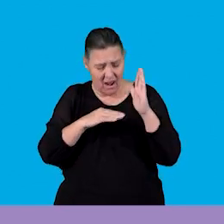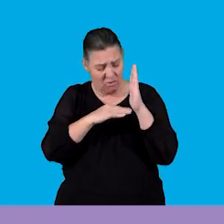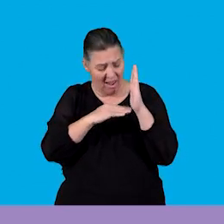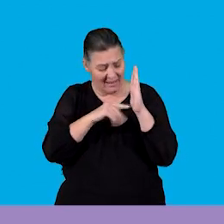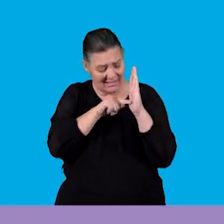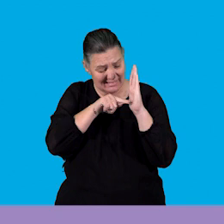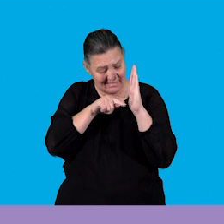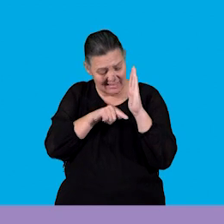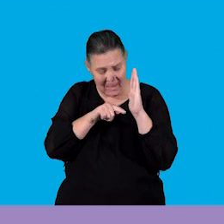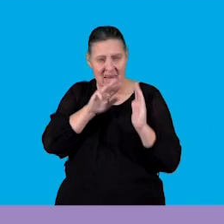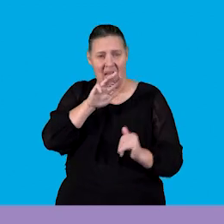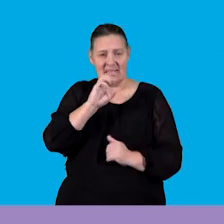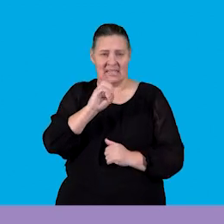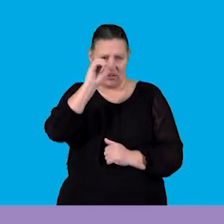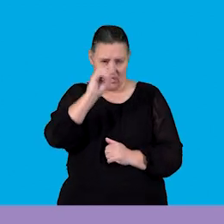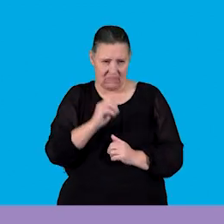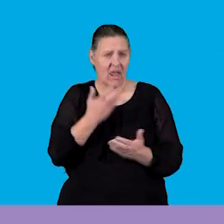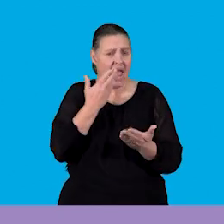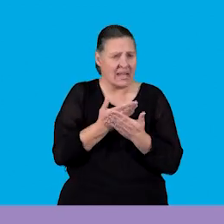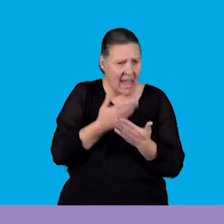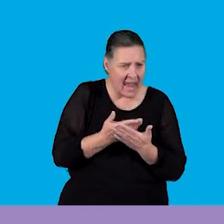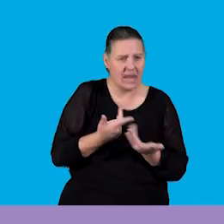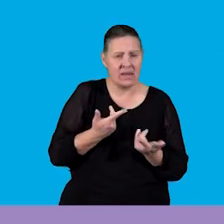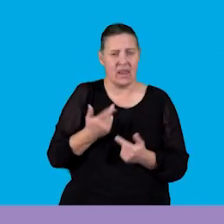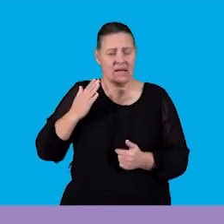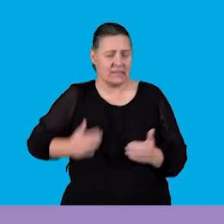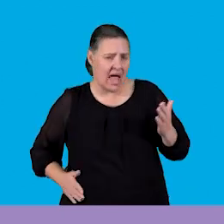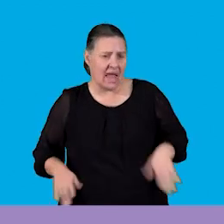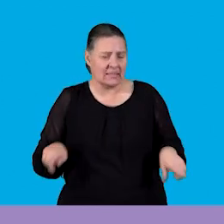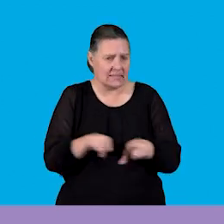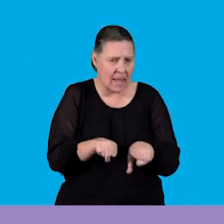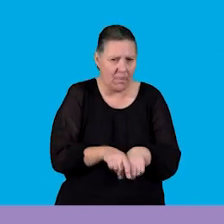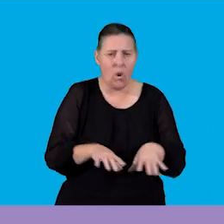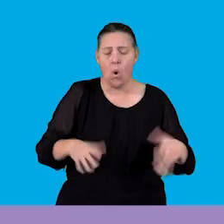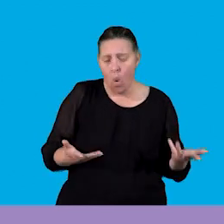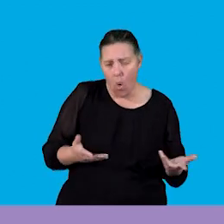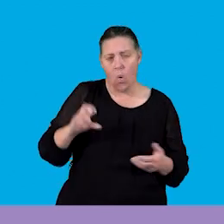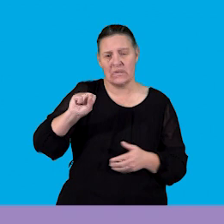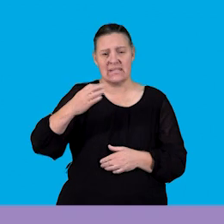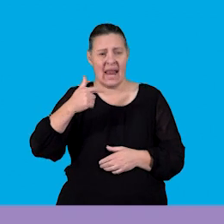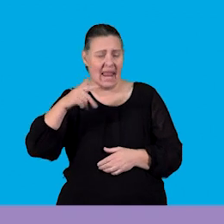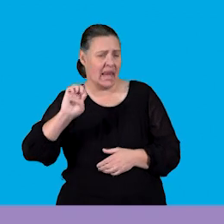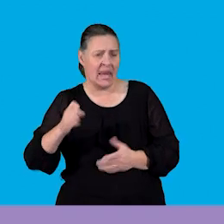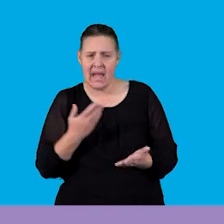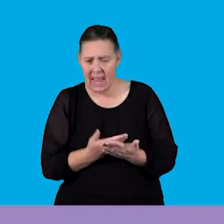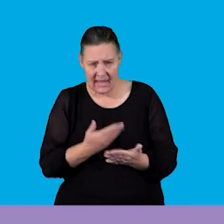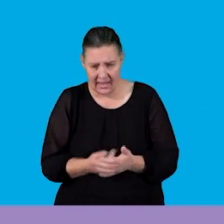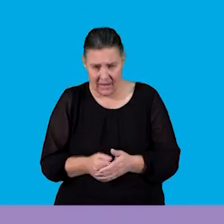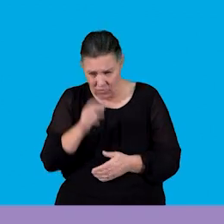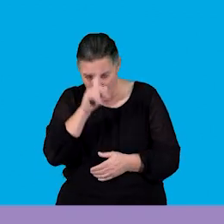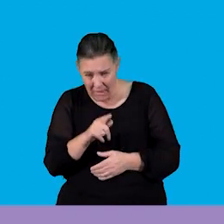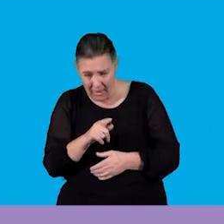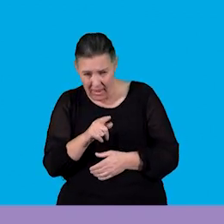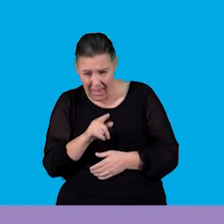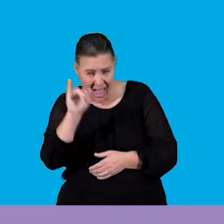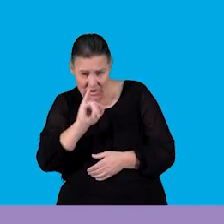90 degrees. A right-angled triangle can be an isosceles triangle, or it can be a scalene